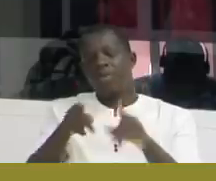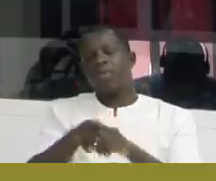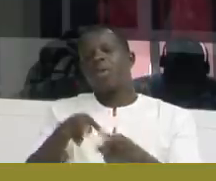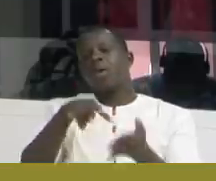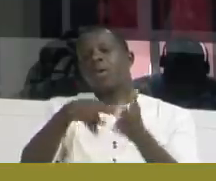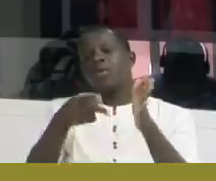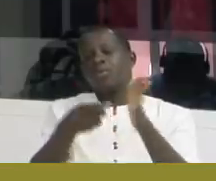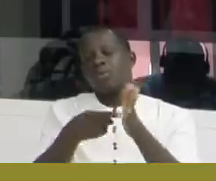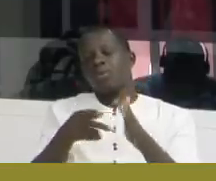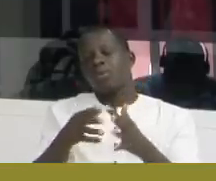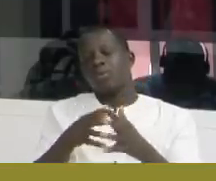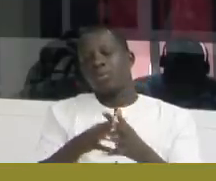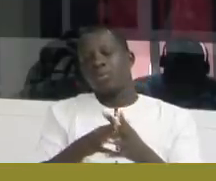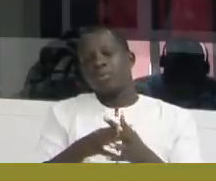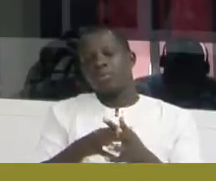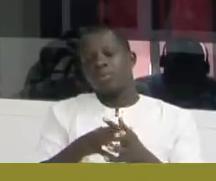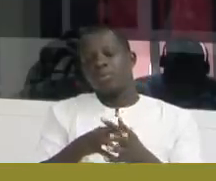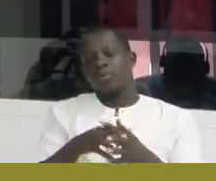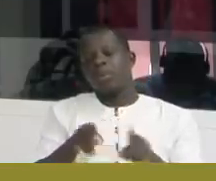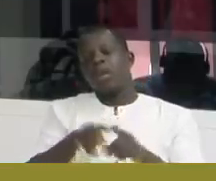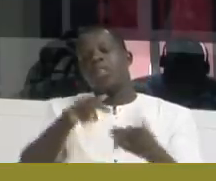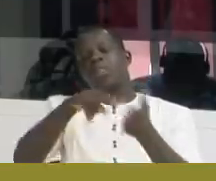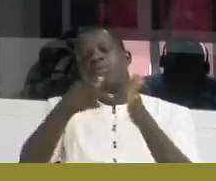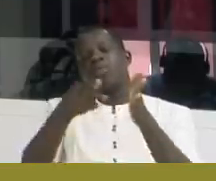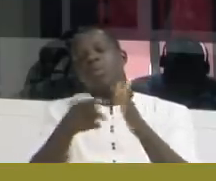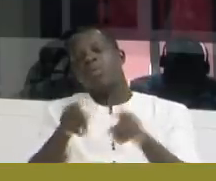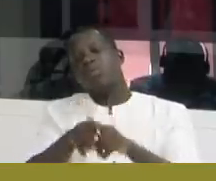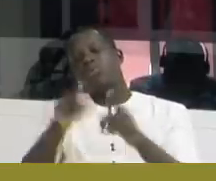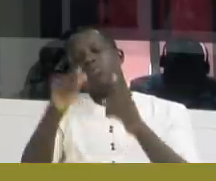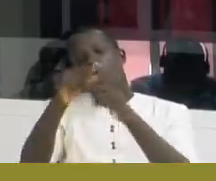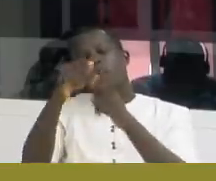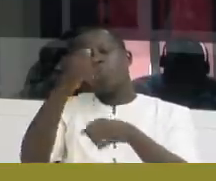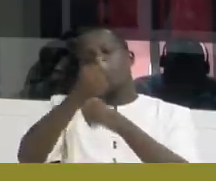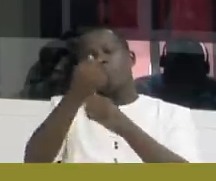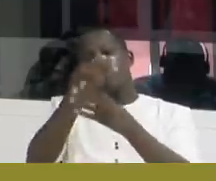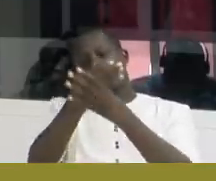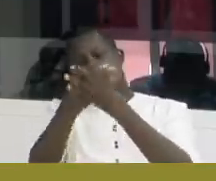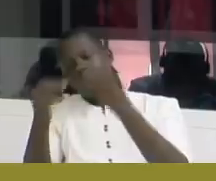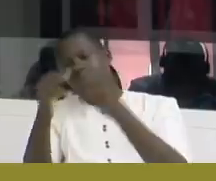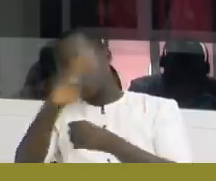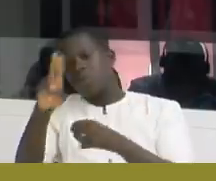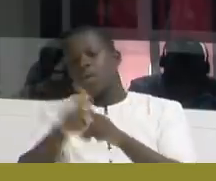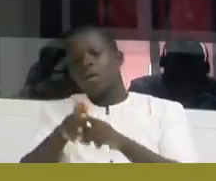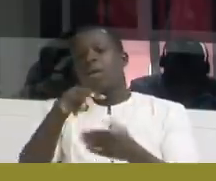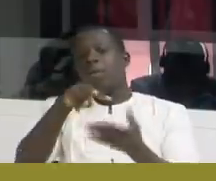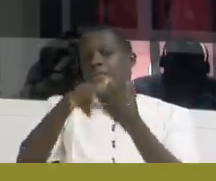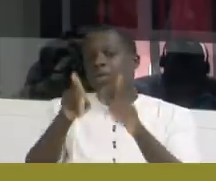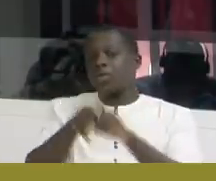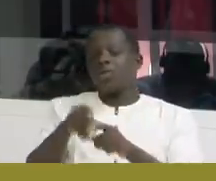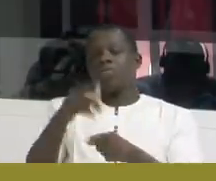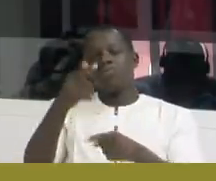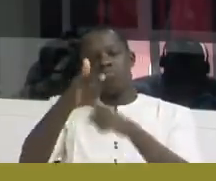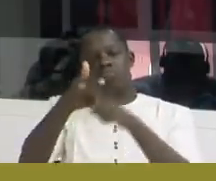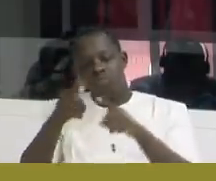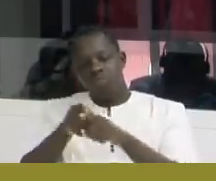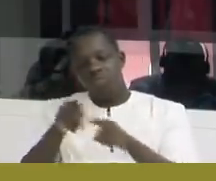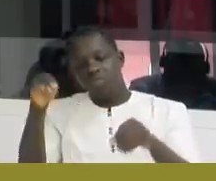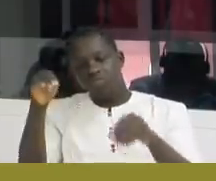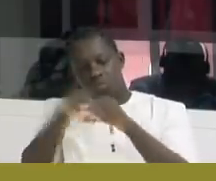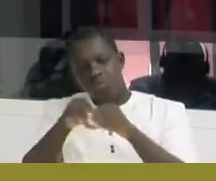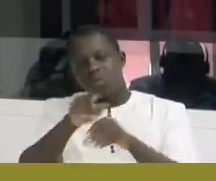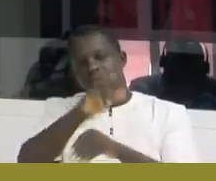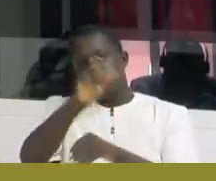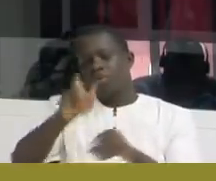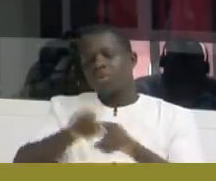necessarily have a connotation of it being a betrayal. Well, if at all that is what you mean.